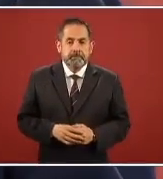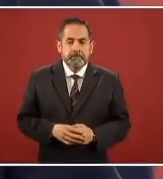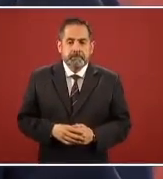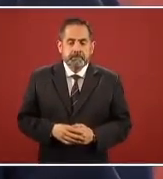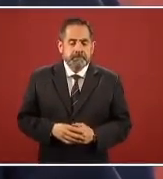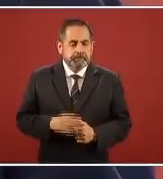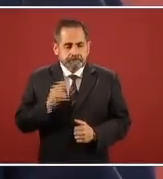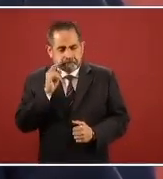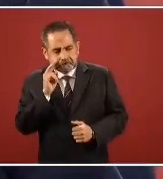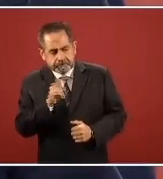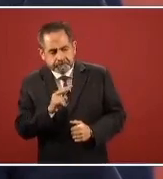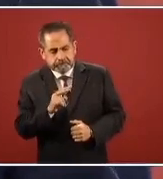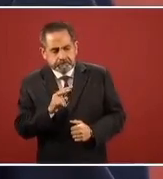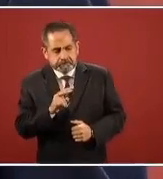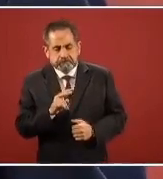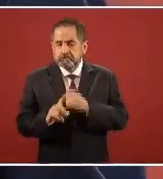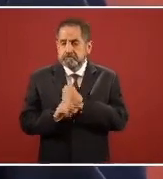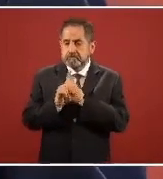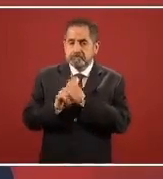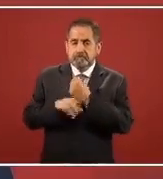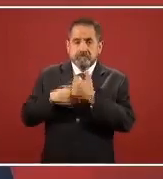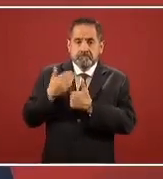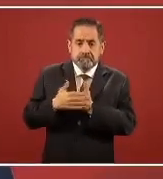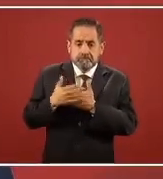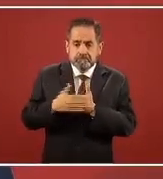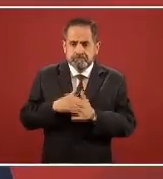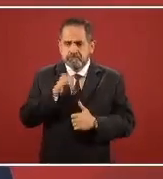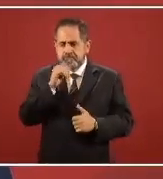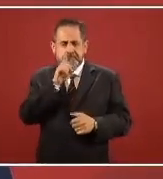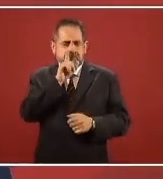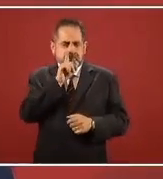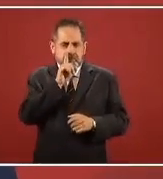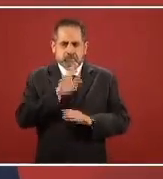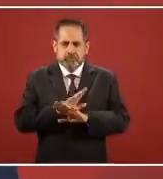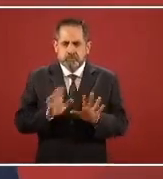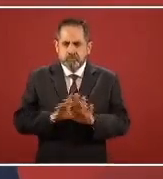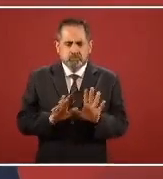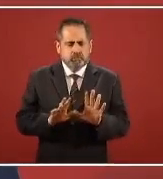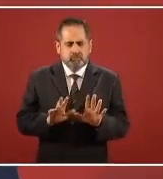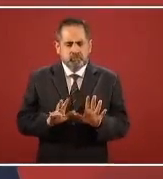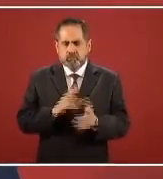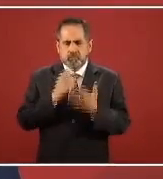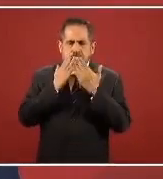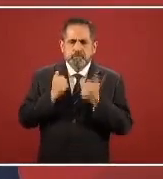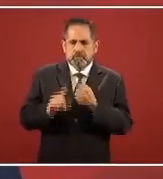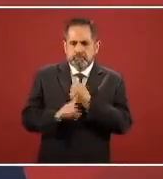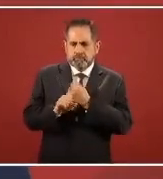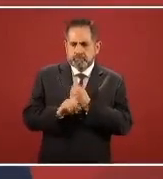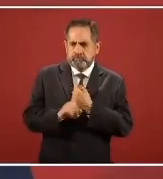se ve que tengamos problemas. It doesn't appear we'll have problems. Inclusive